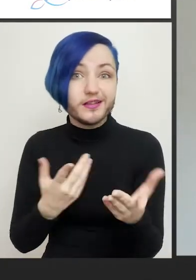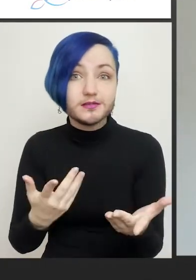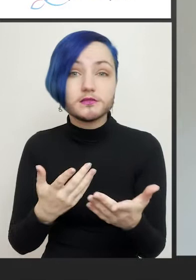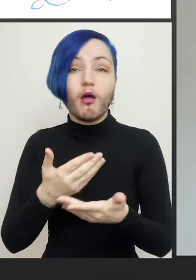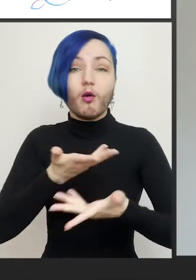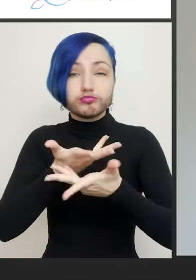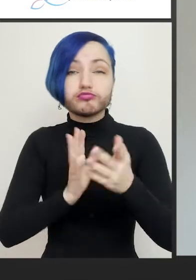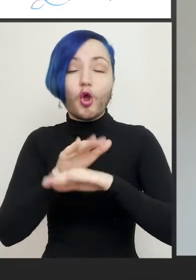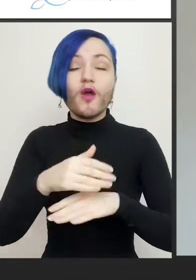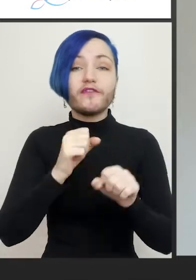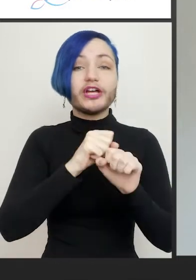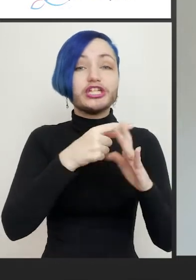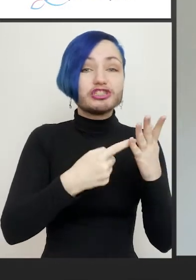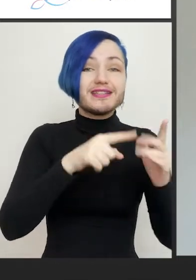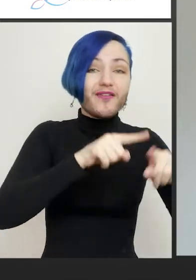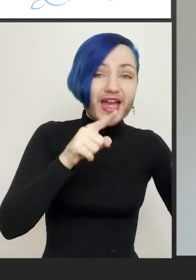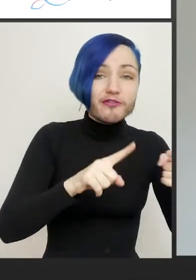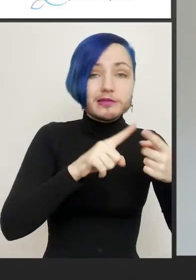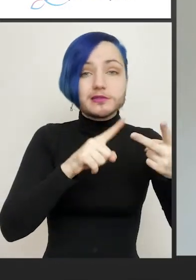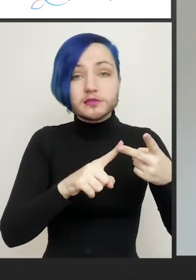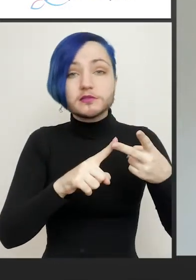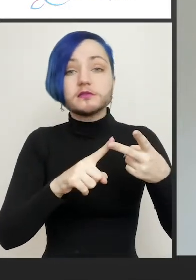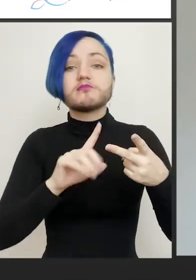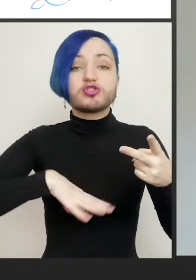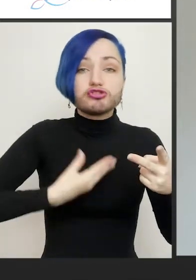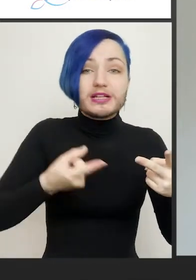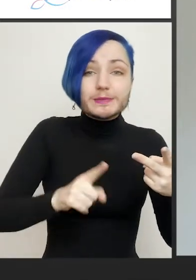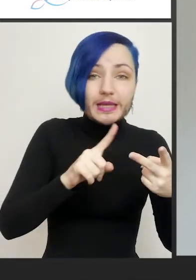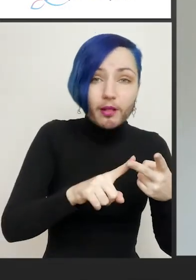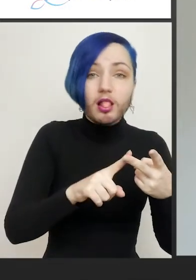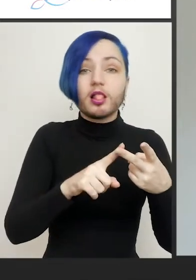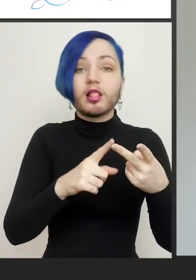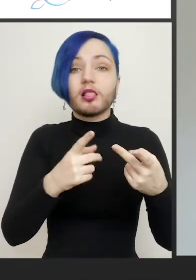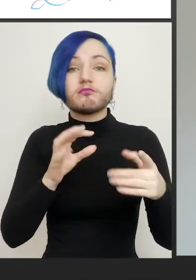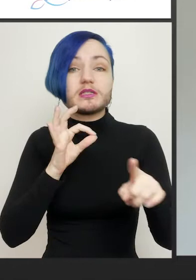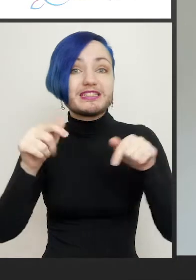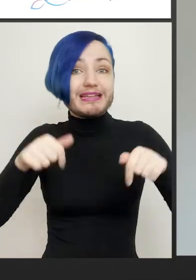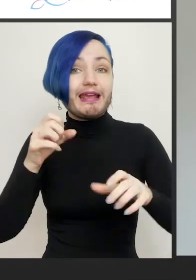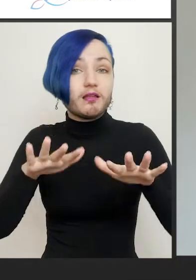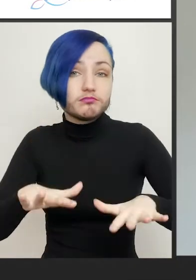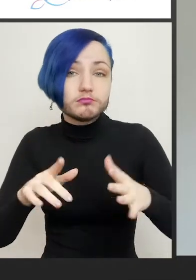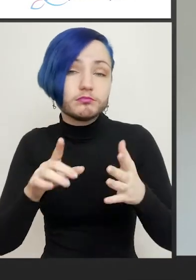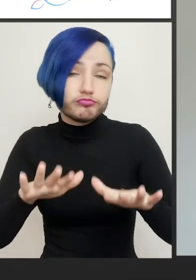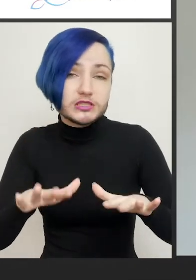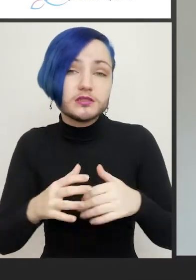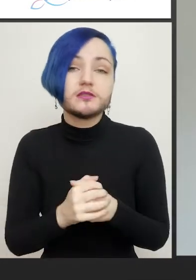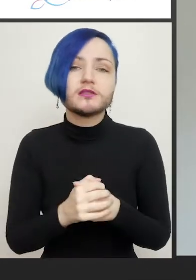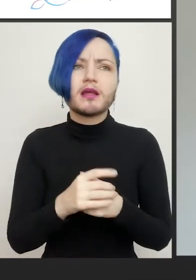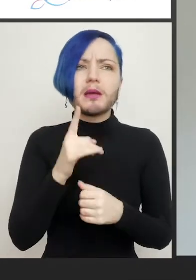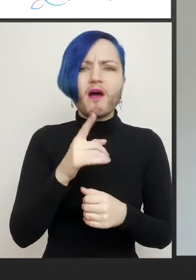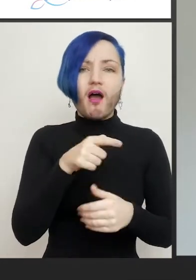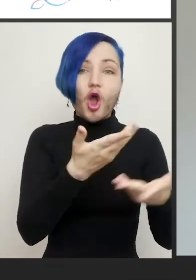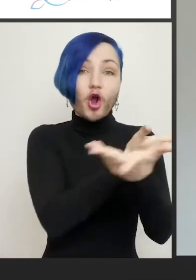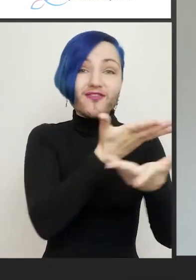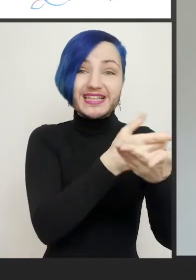gender variance in society and trans people, and in Britain particularly, but very rarely do trans